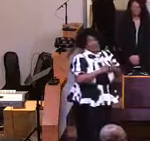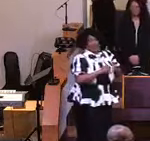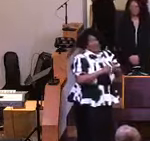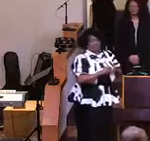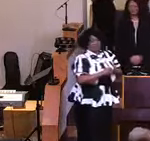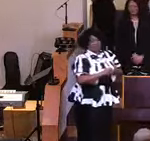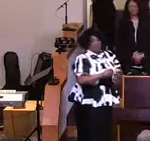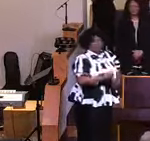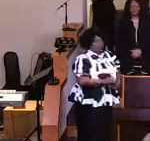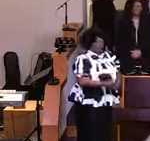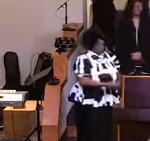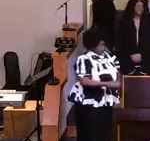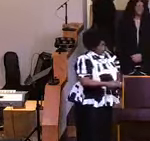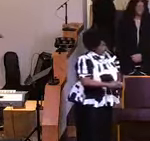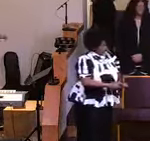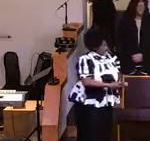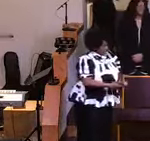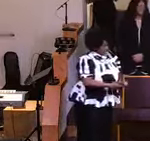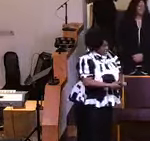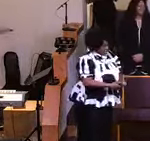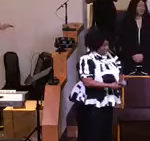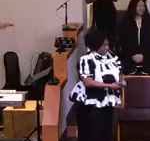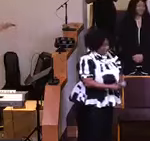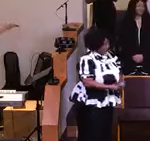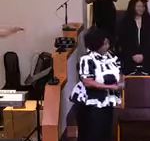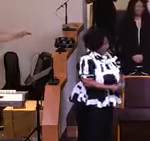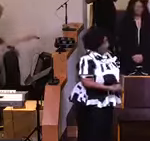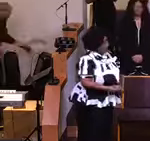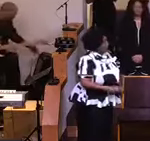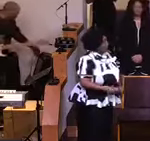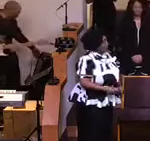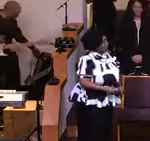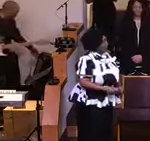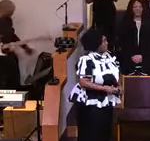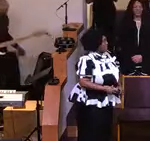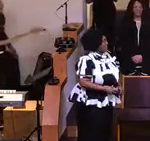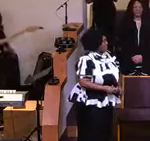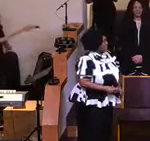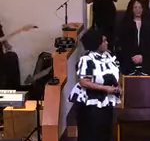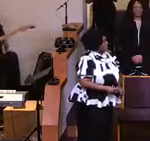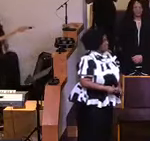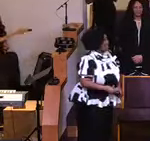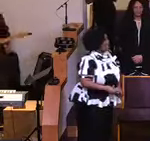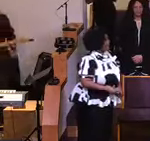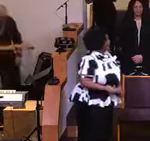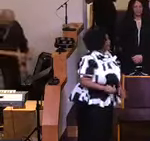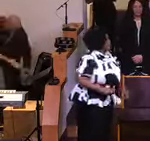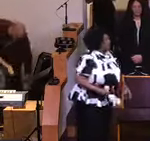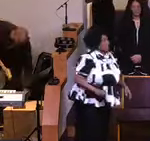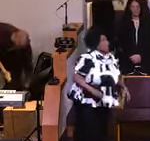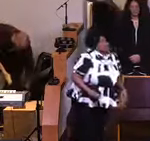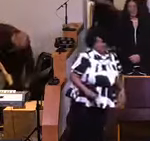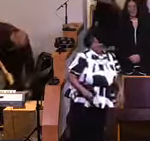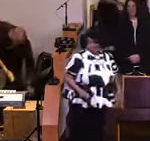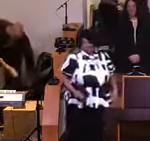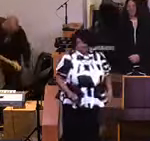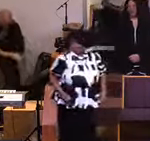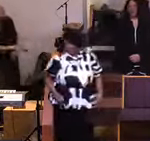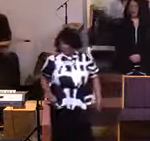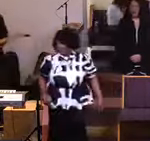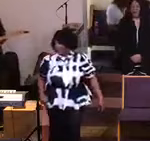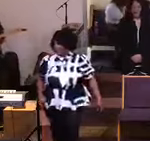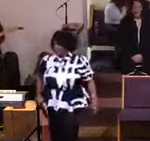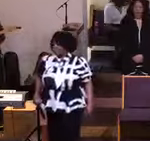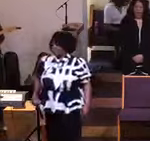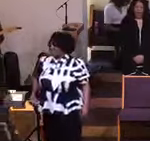God bless you. Let us say amen. Let us say amen again. Let us say amen again. We thank God for